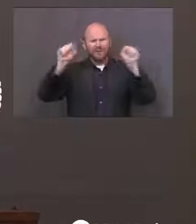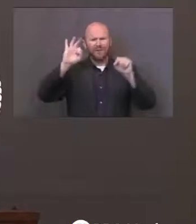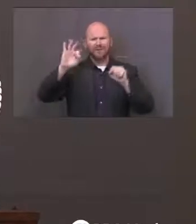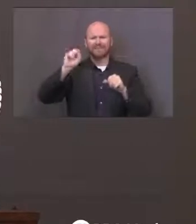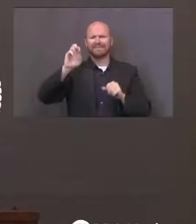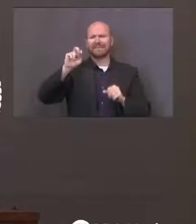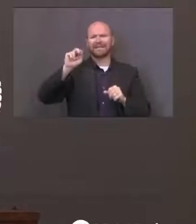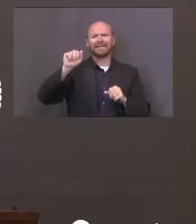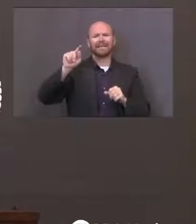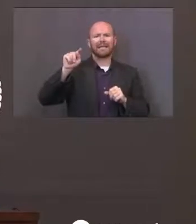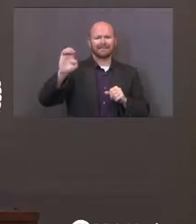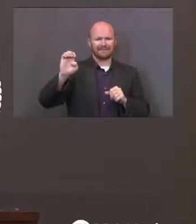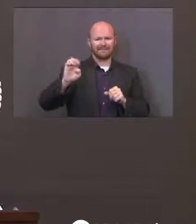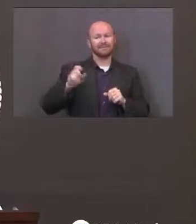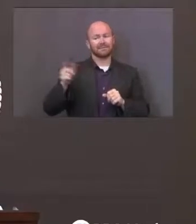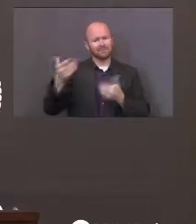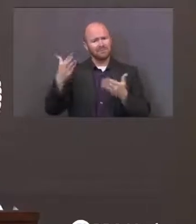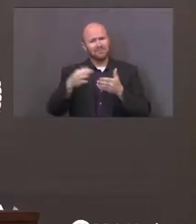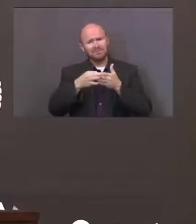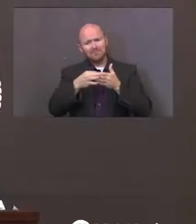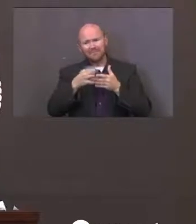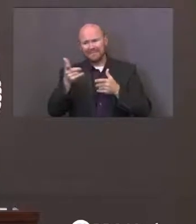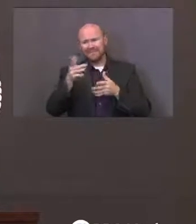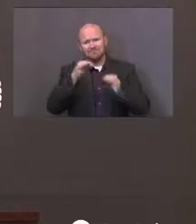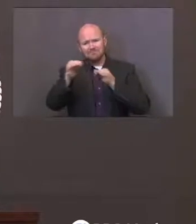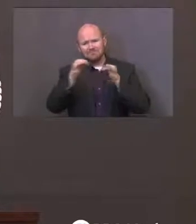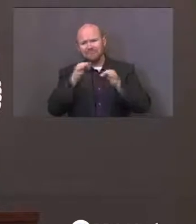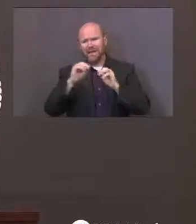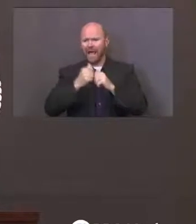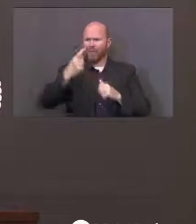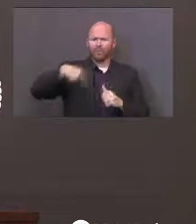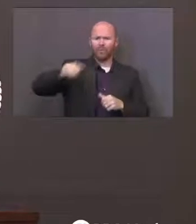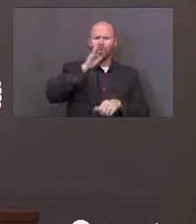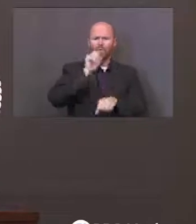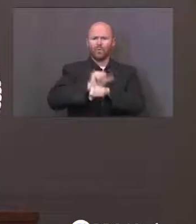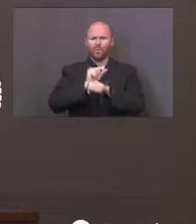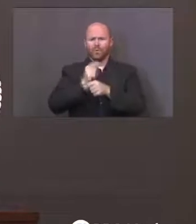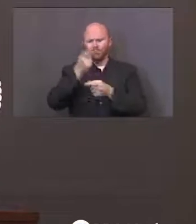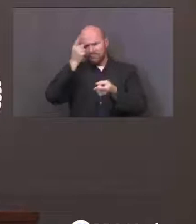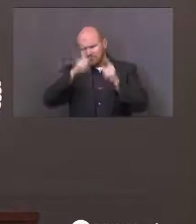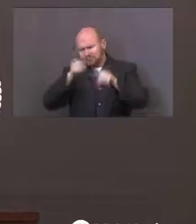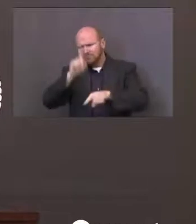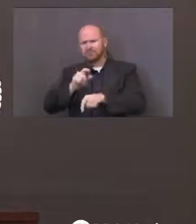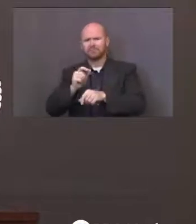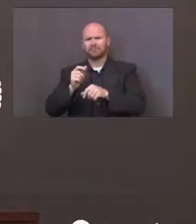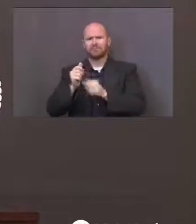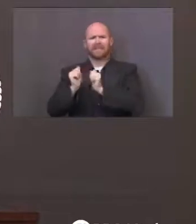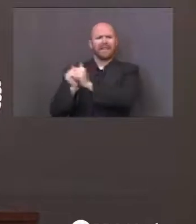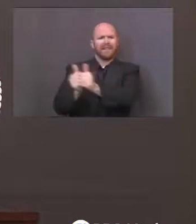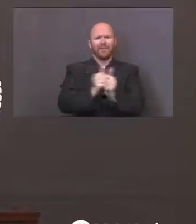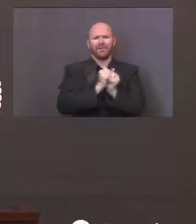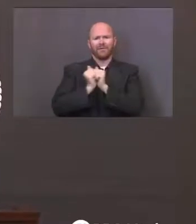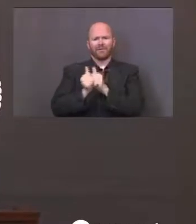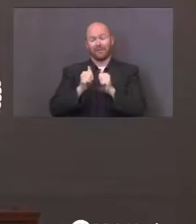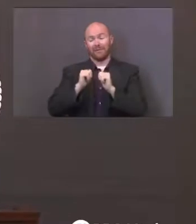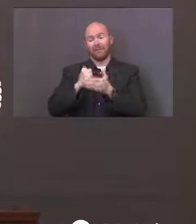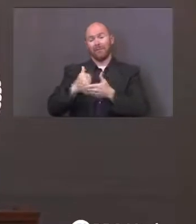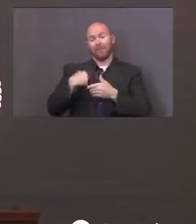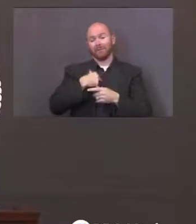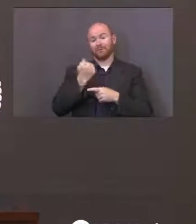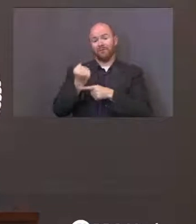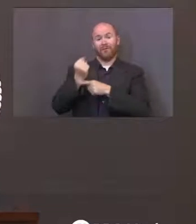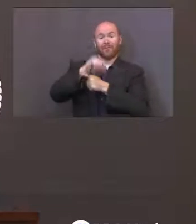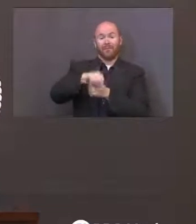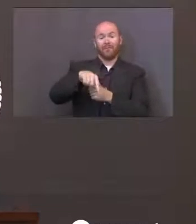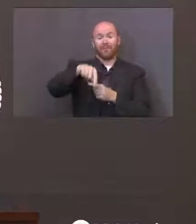been in the past, and how we'll continue to be working together in the spirit of collaboration and cooperation will help us win this war on